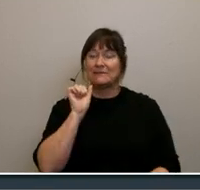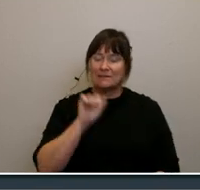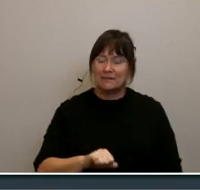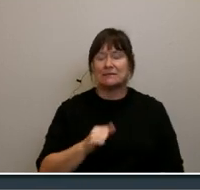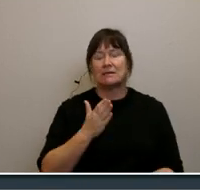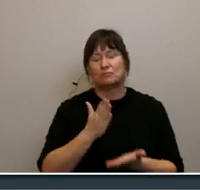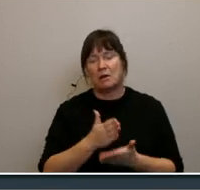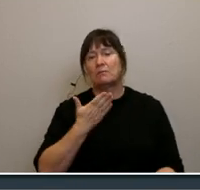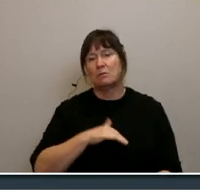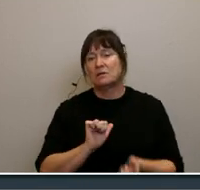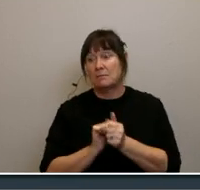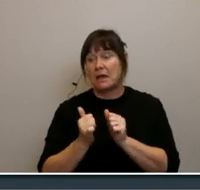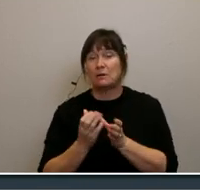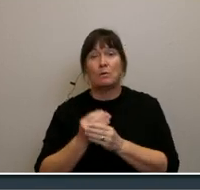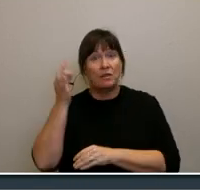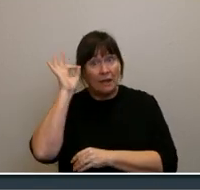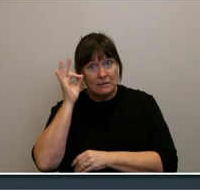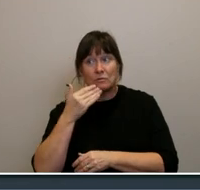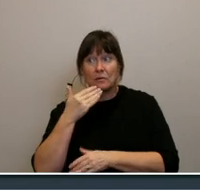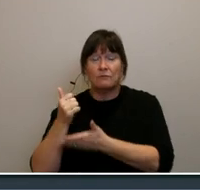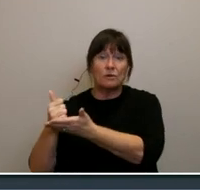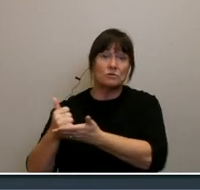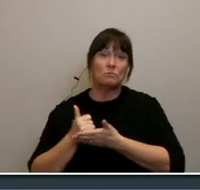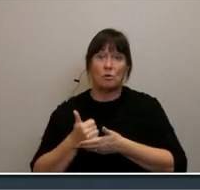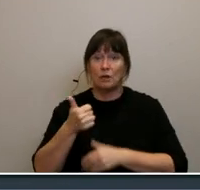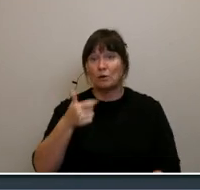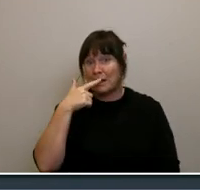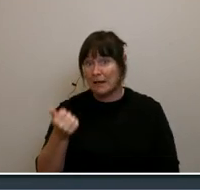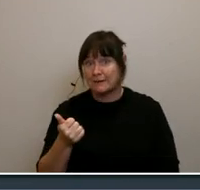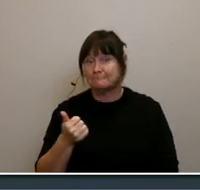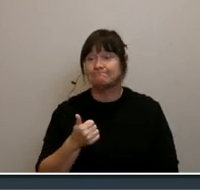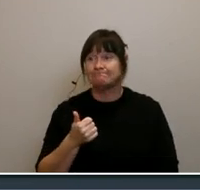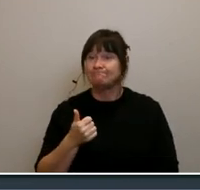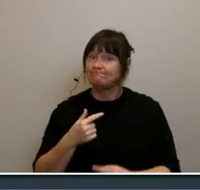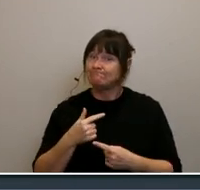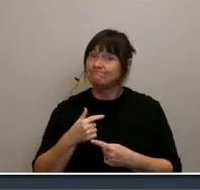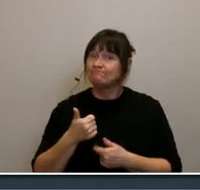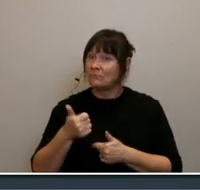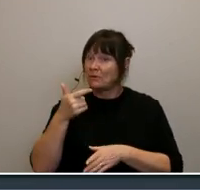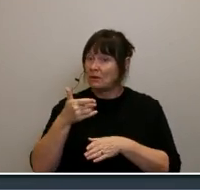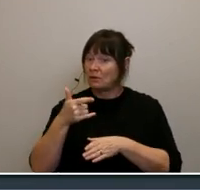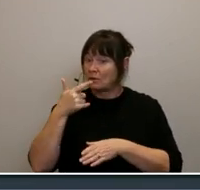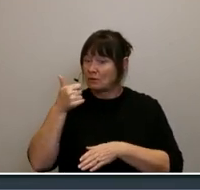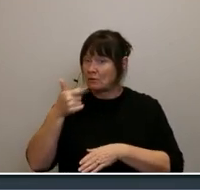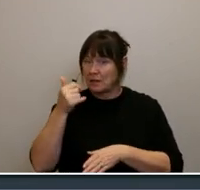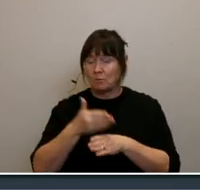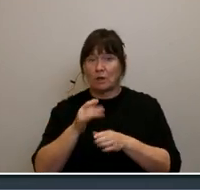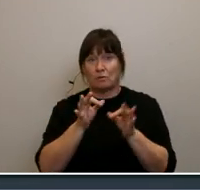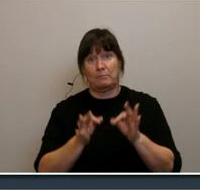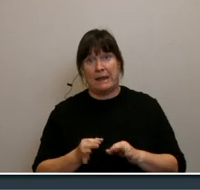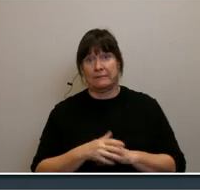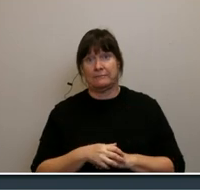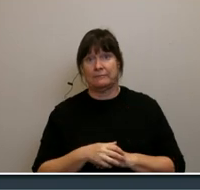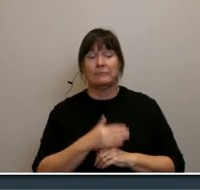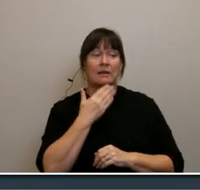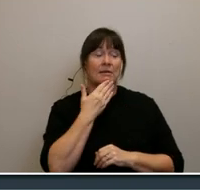those partners. So thank you very much for the support you're giving us, and good luck in working on this plan. Thank you. Thank you very